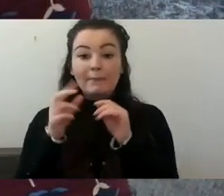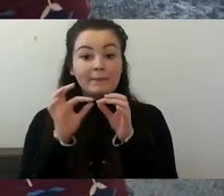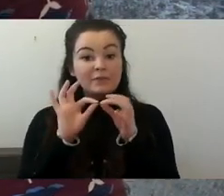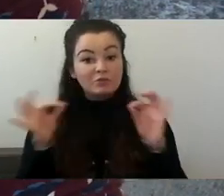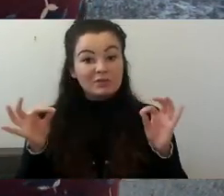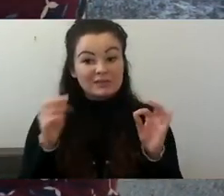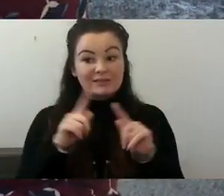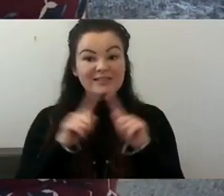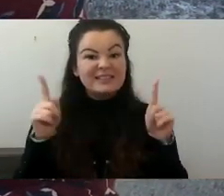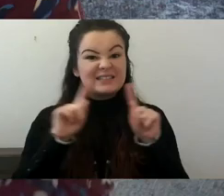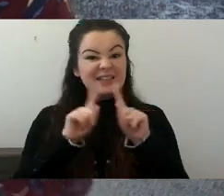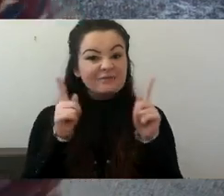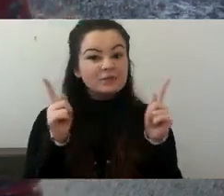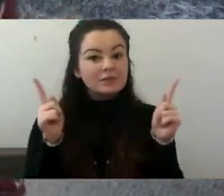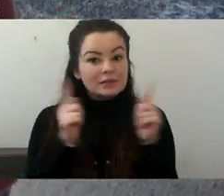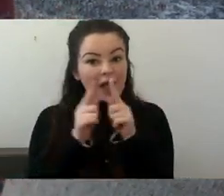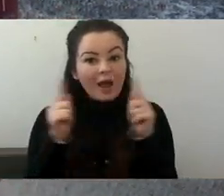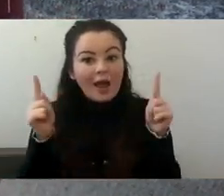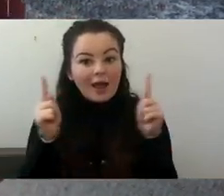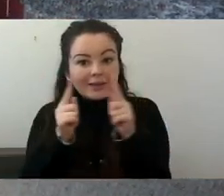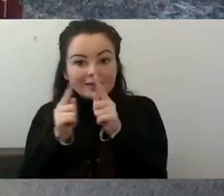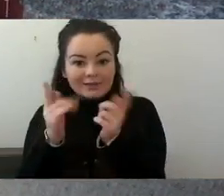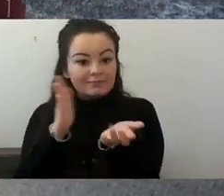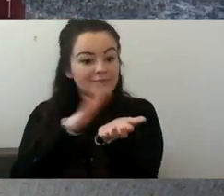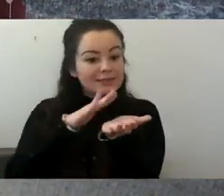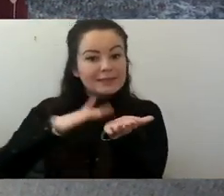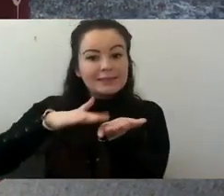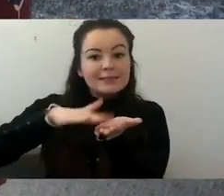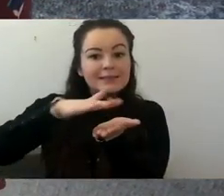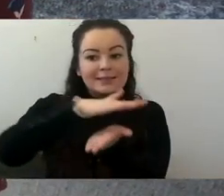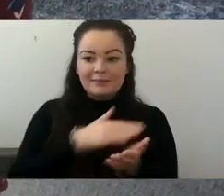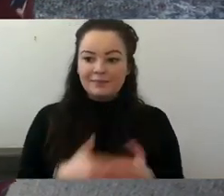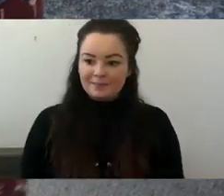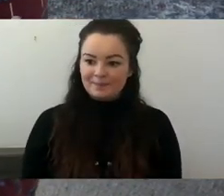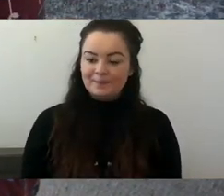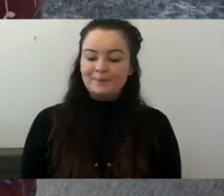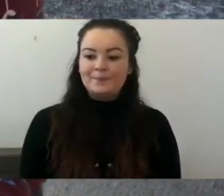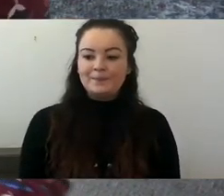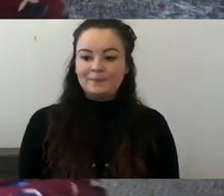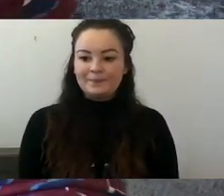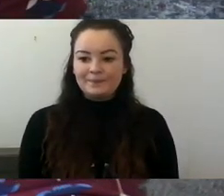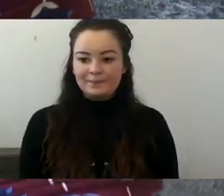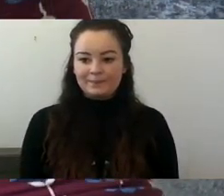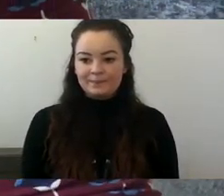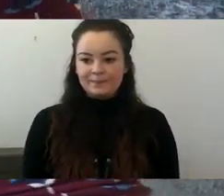So just snipping some bits off in different sizes and sticking those down.